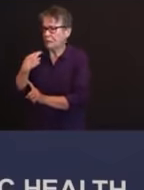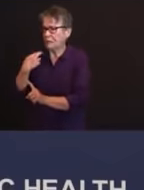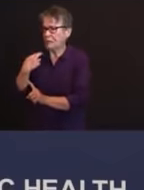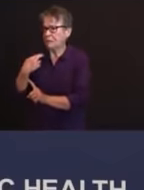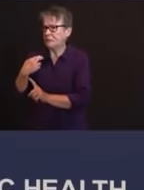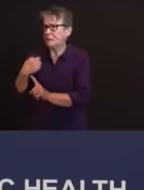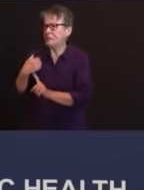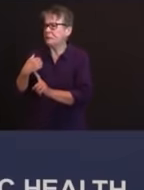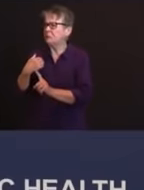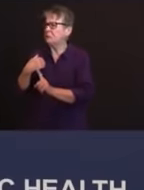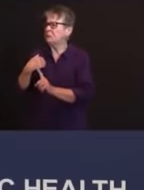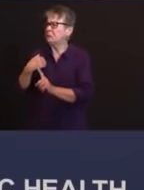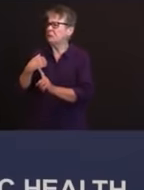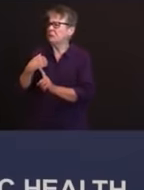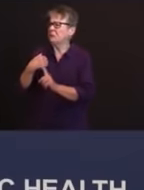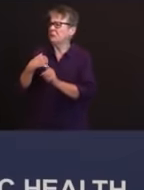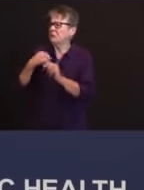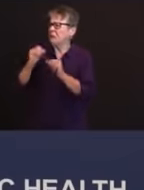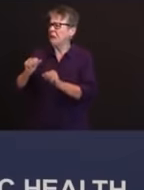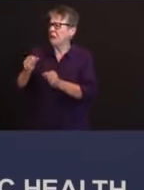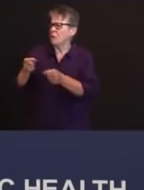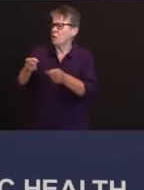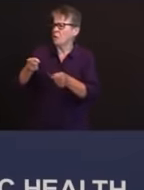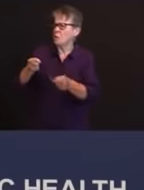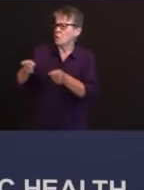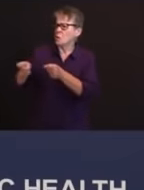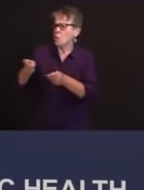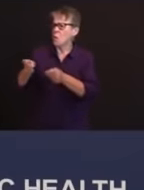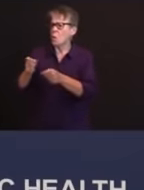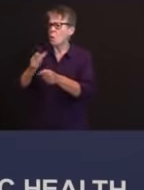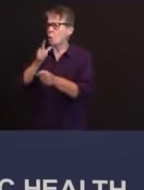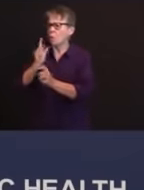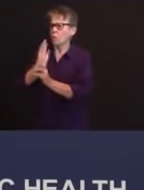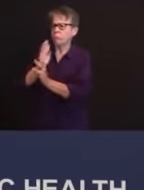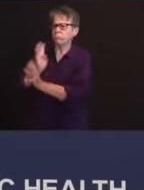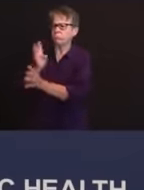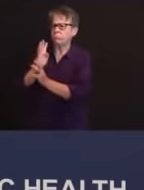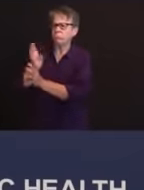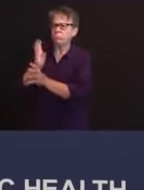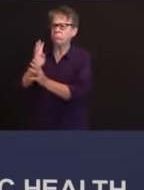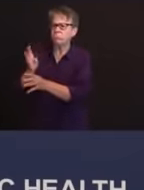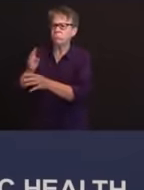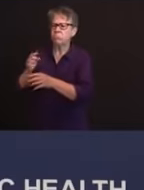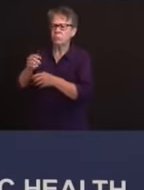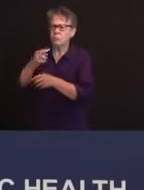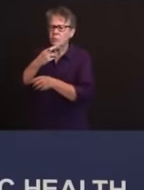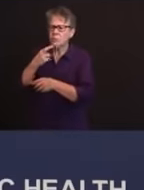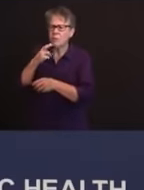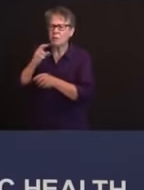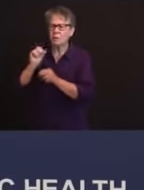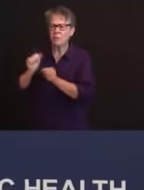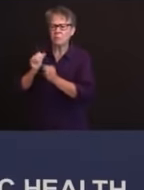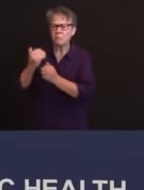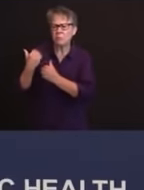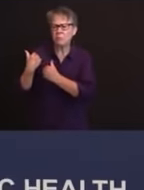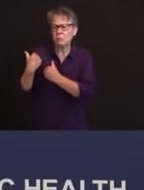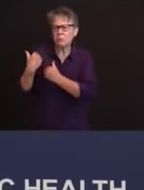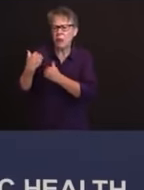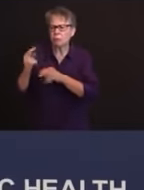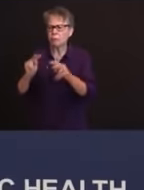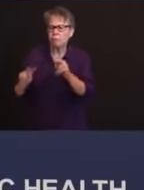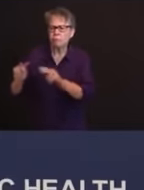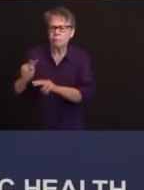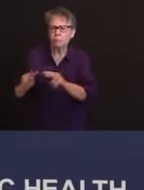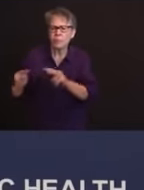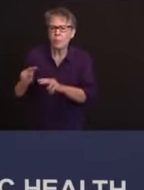But I've said this several times, Judy's commented on this, if you look at national surveys of your behavior versus my behavior, if my behavior